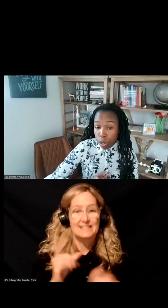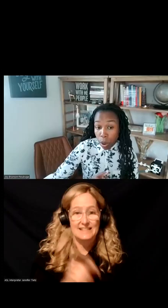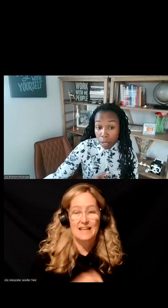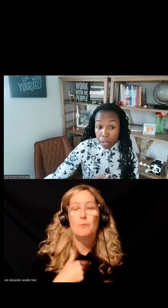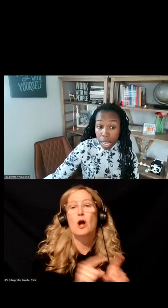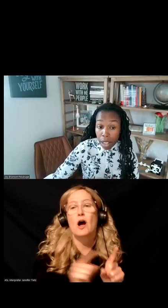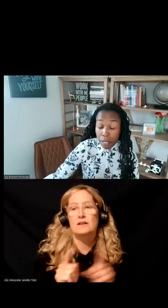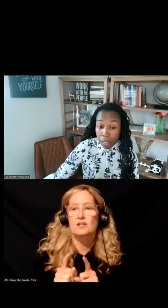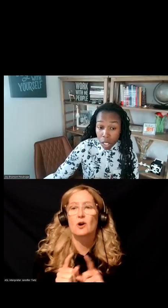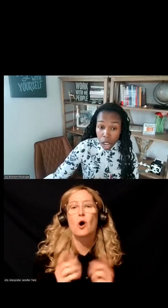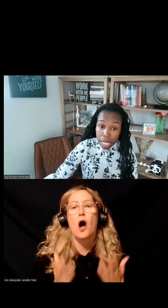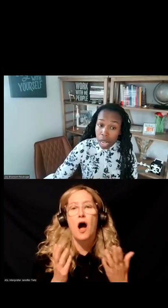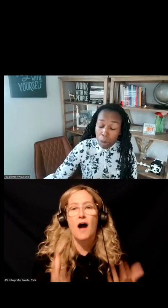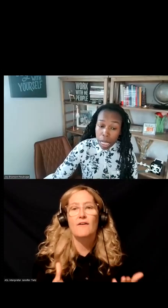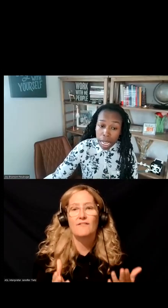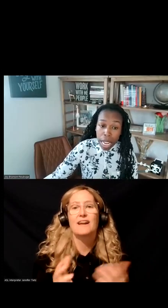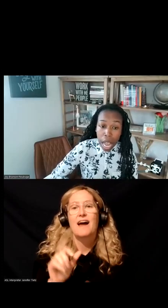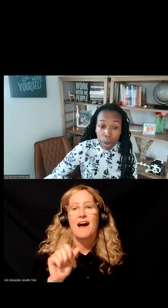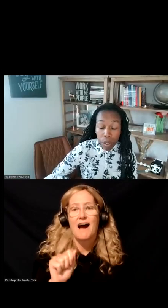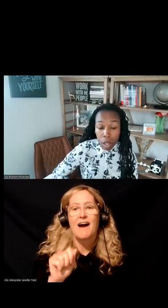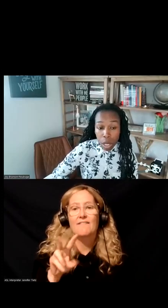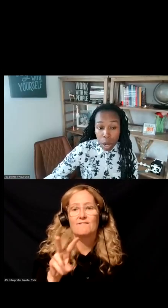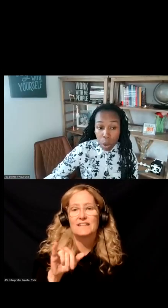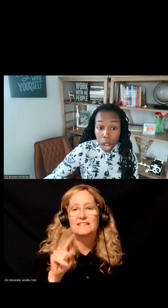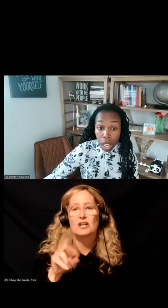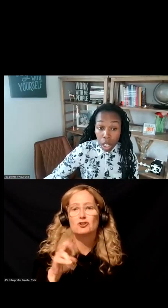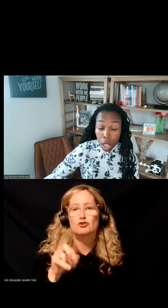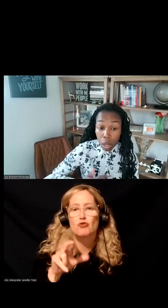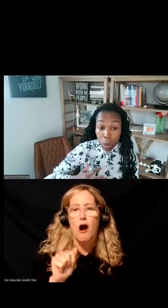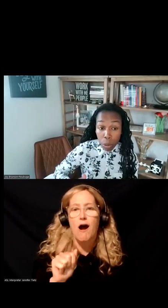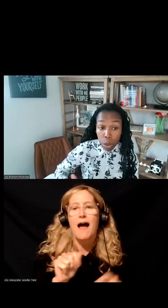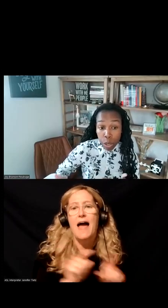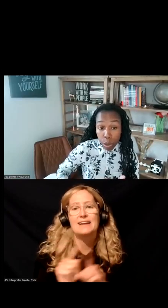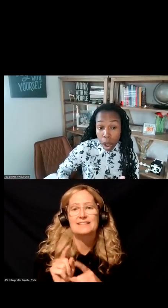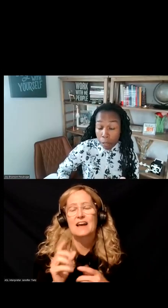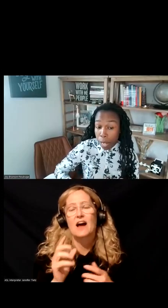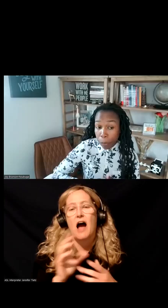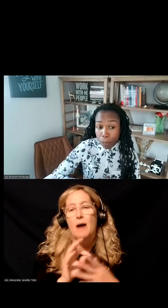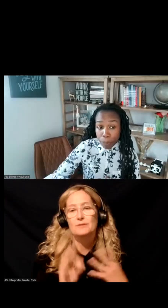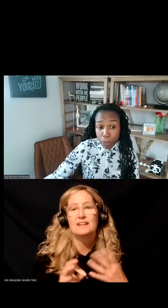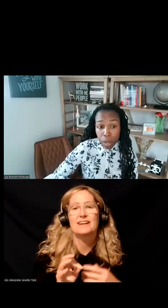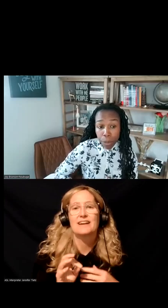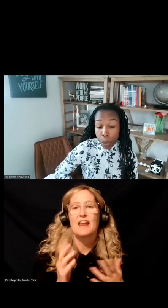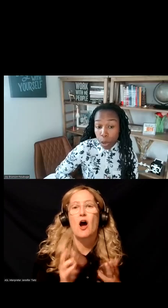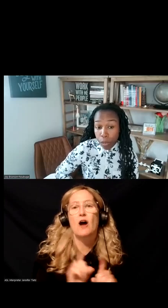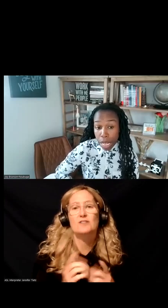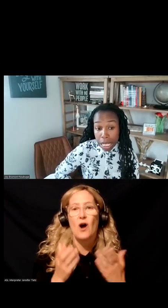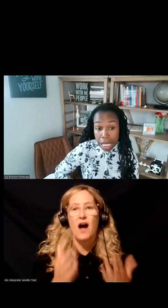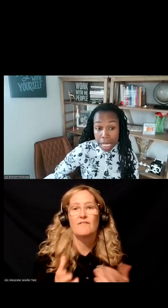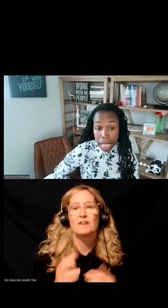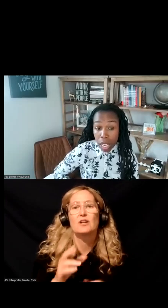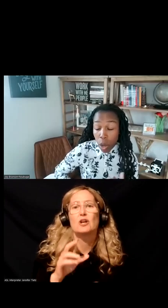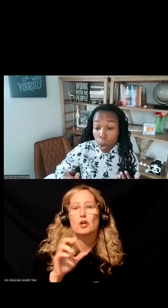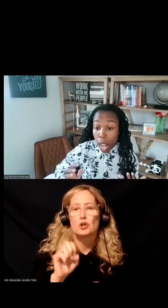also moved to offering Vivitrol as an option. And we've also moved to offering